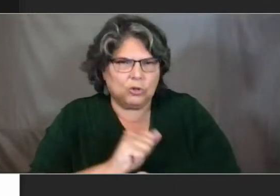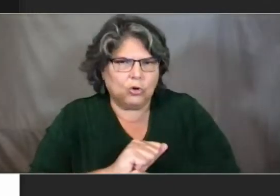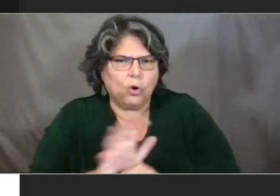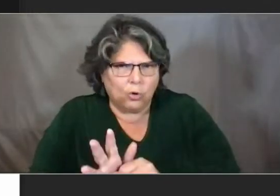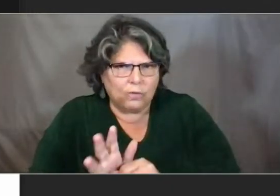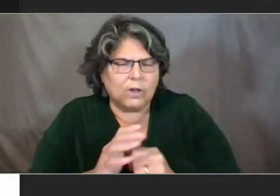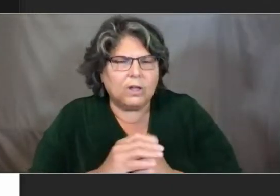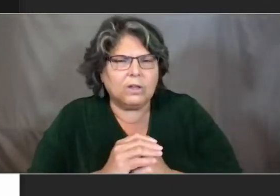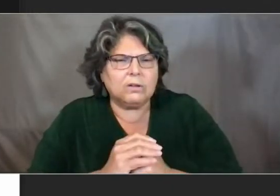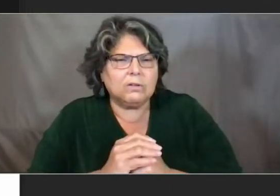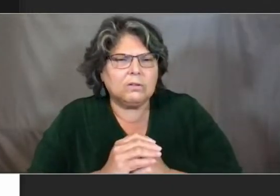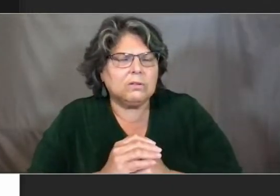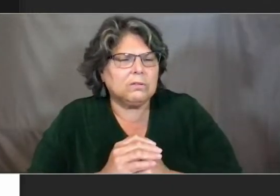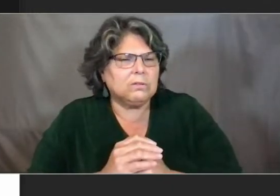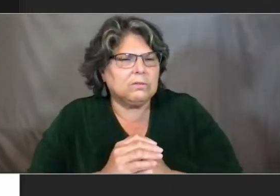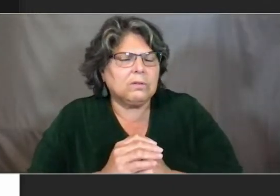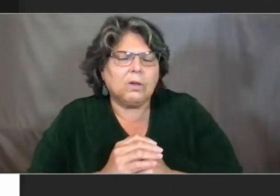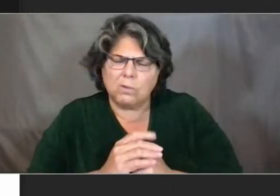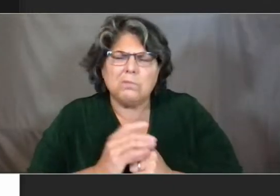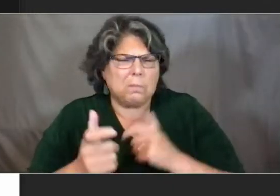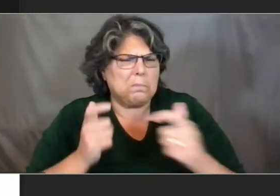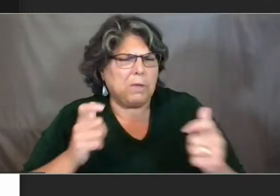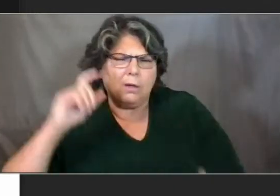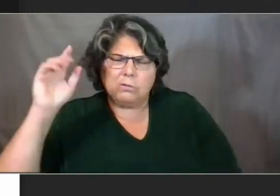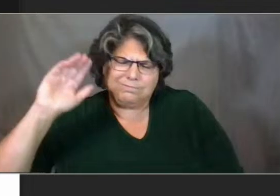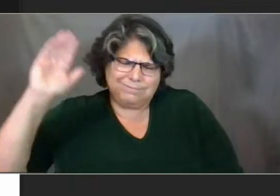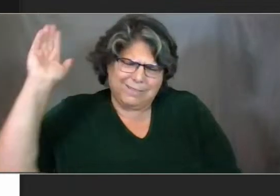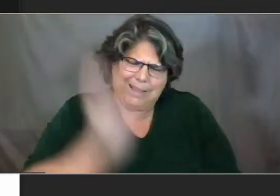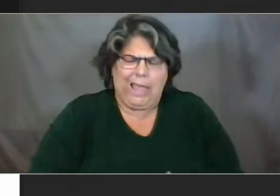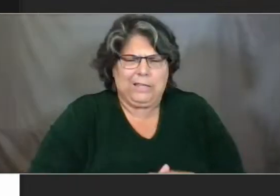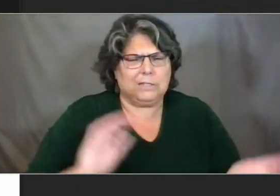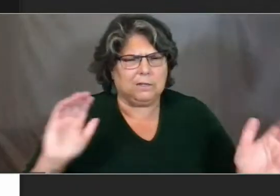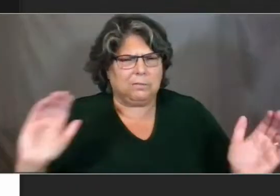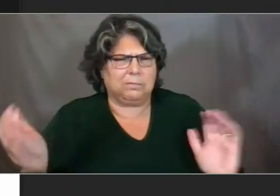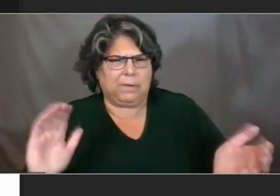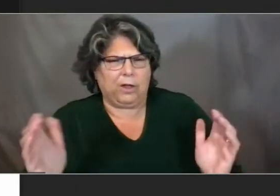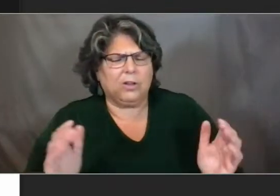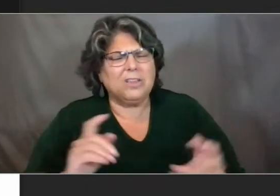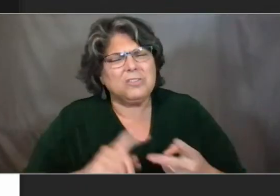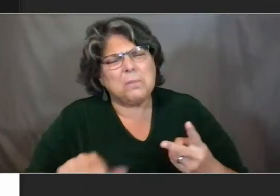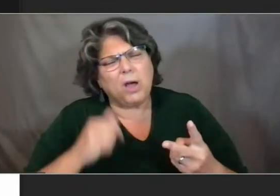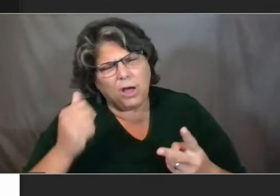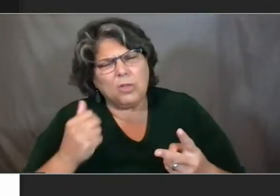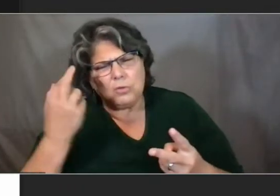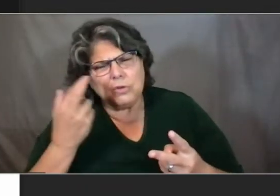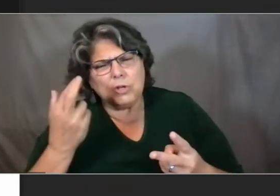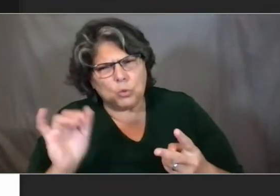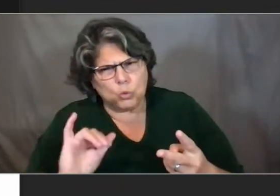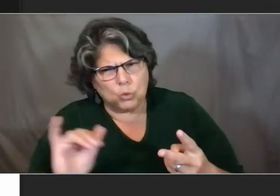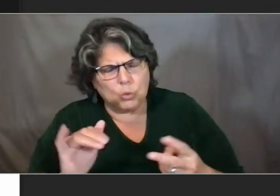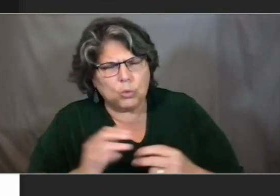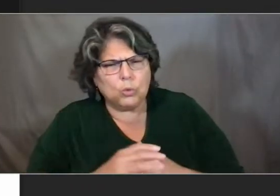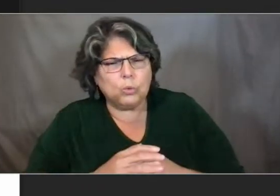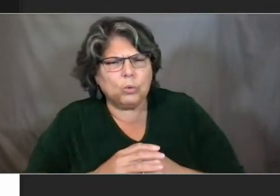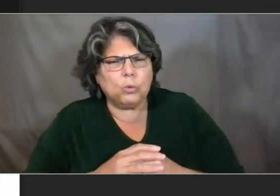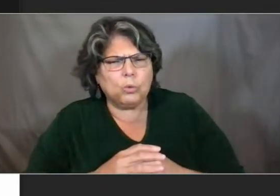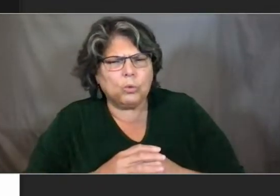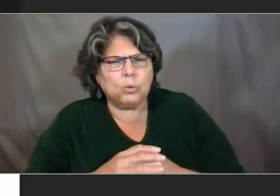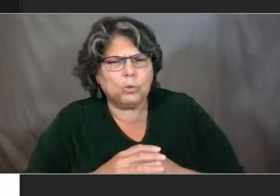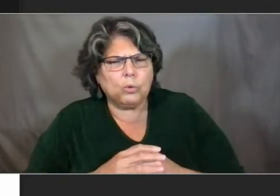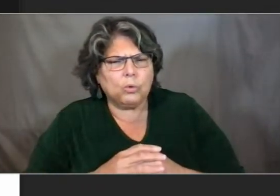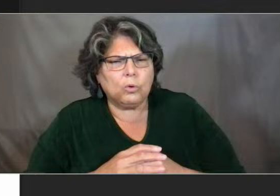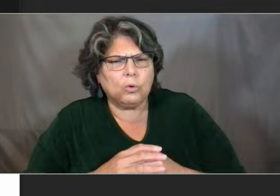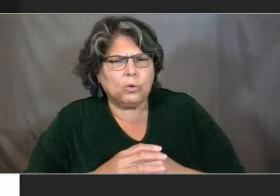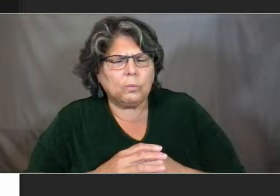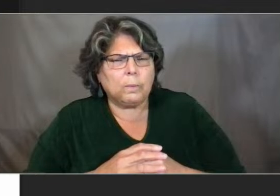It's a significant decrease, as well as there's some other factors that we'll talk about a little bit later as far as to your